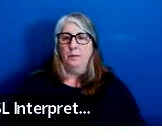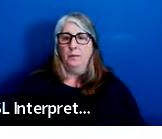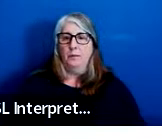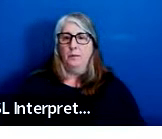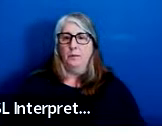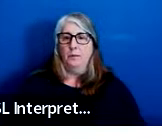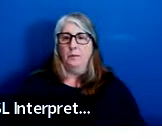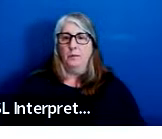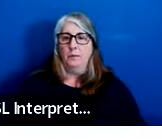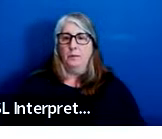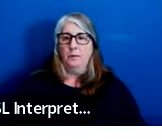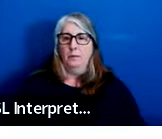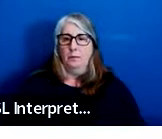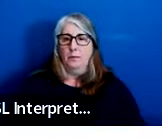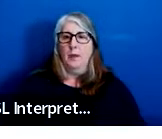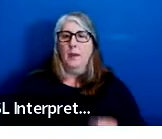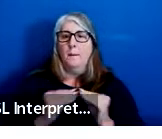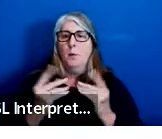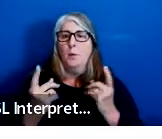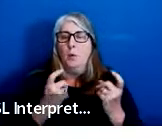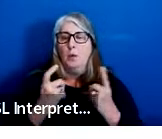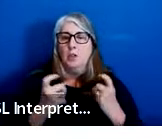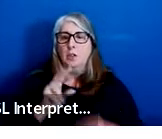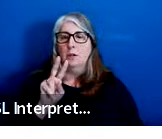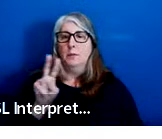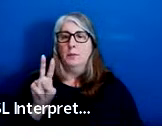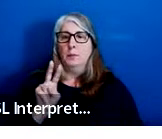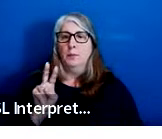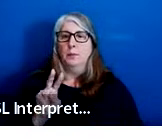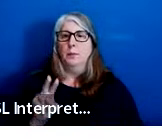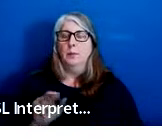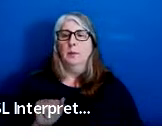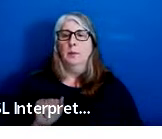Okay, the varmint question's coming up again. Let's see.